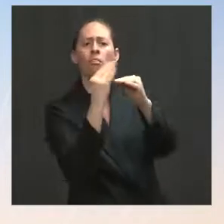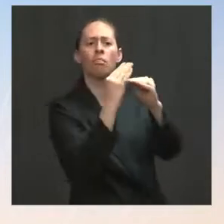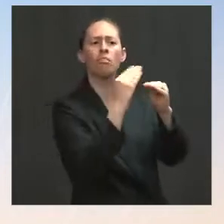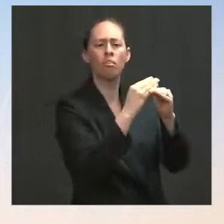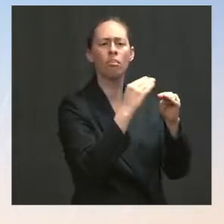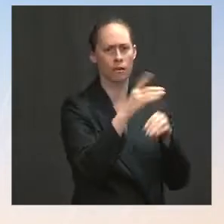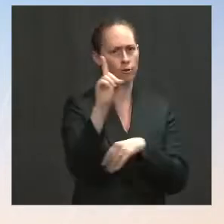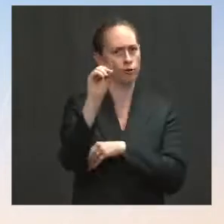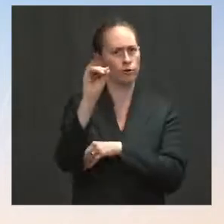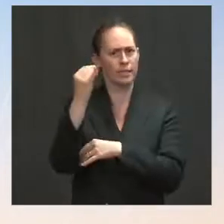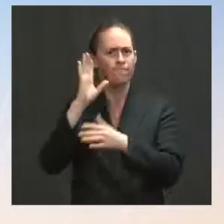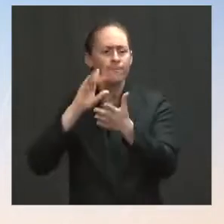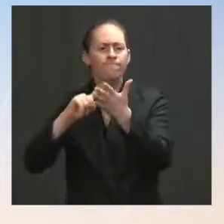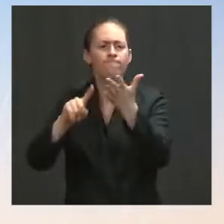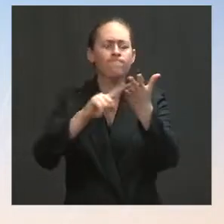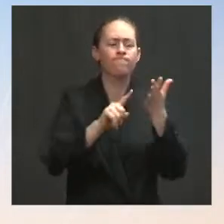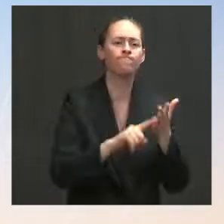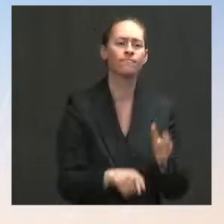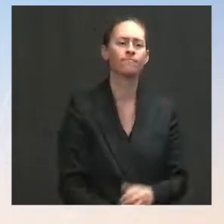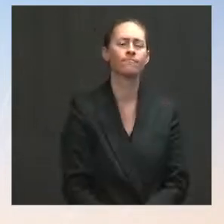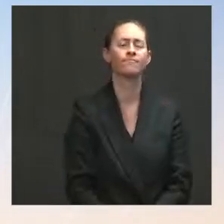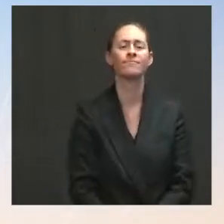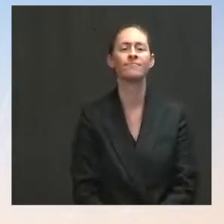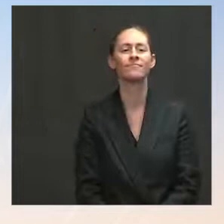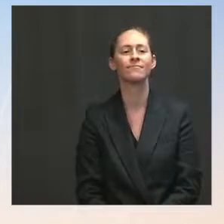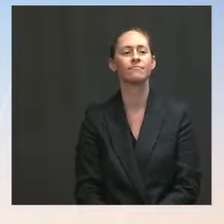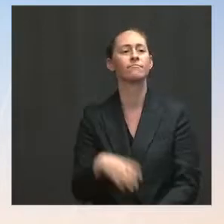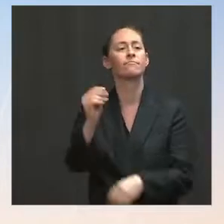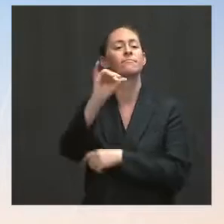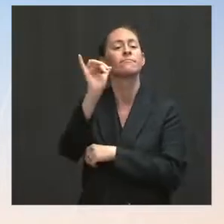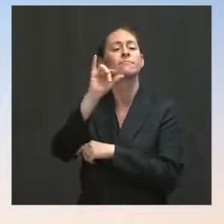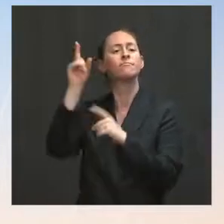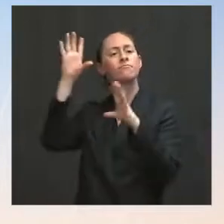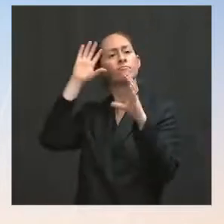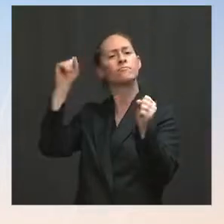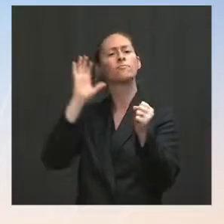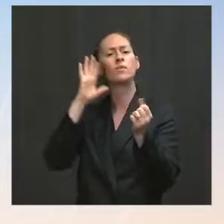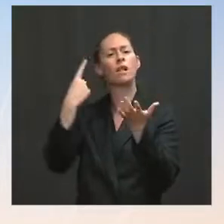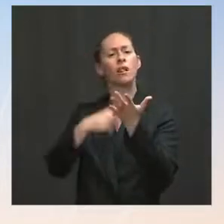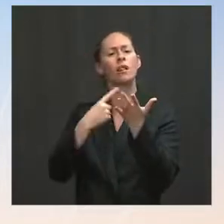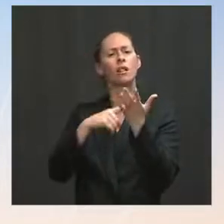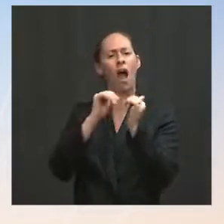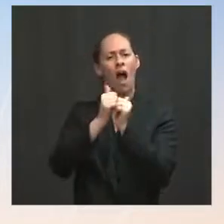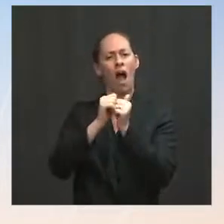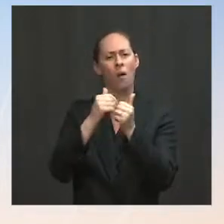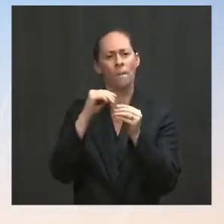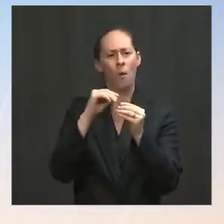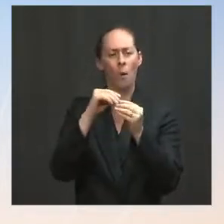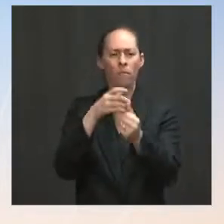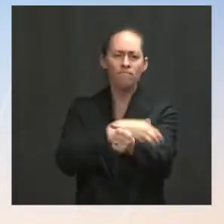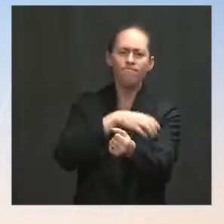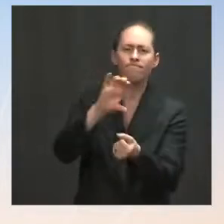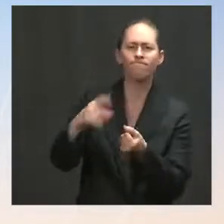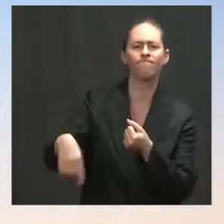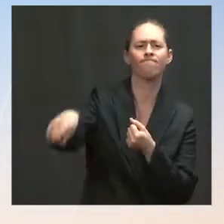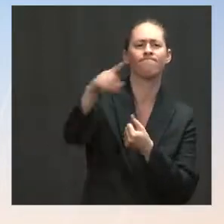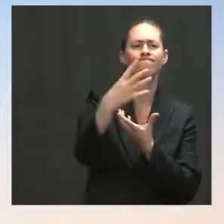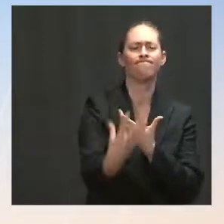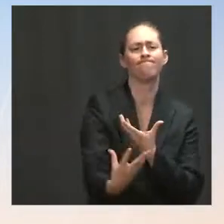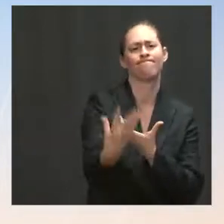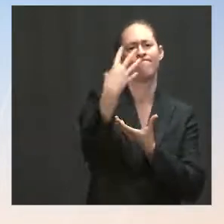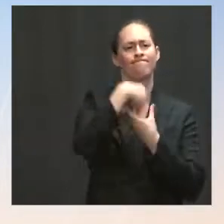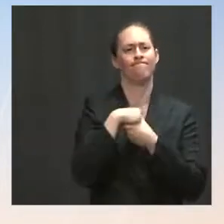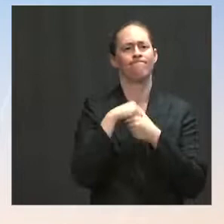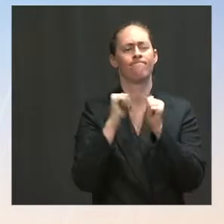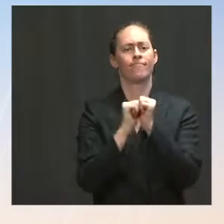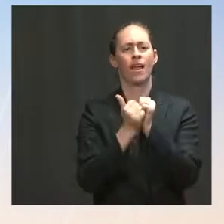But the last piece is he will talk about also the importance of empowering, engaging, and supporting efforts around the country to make sure people know